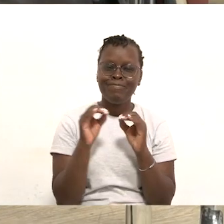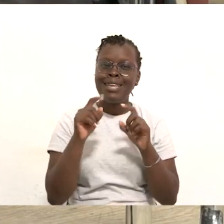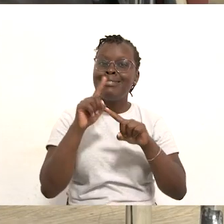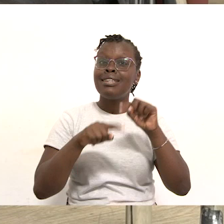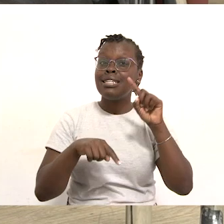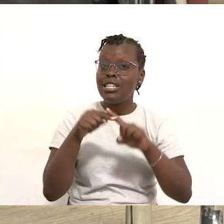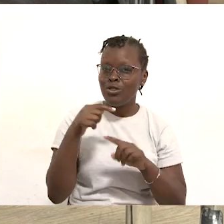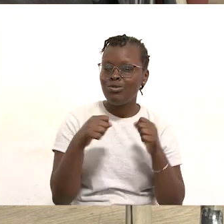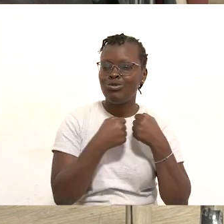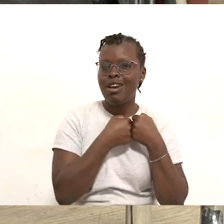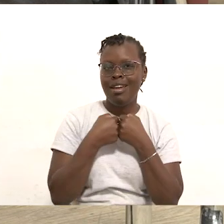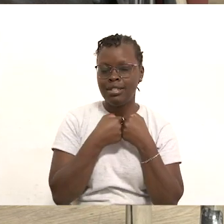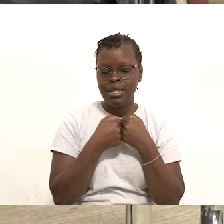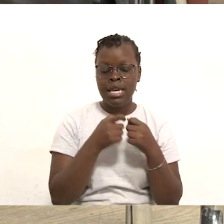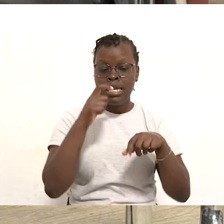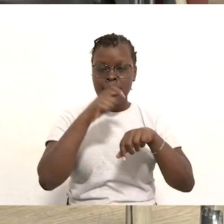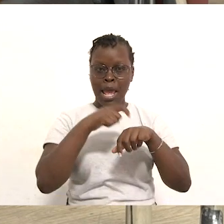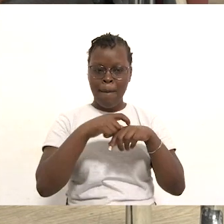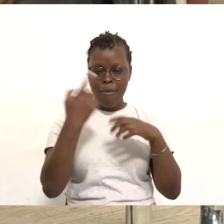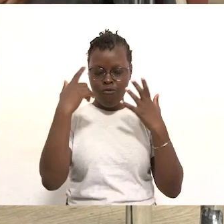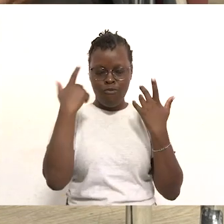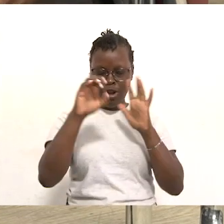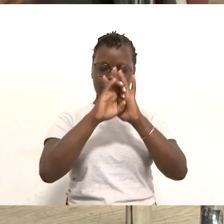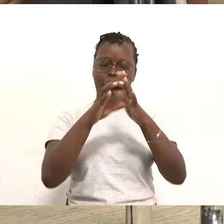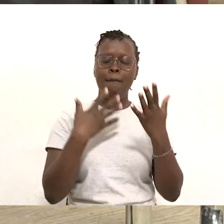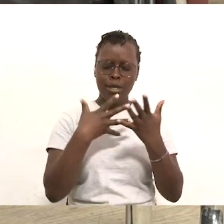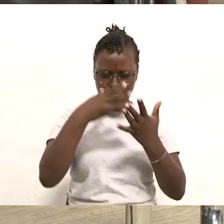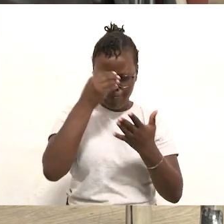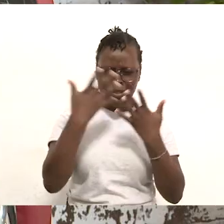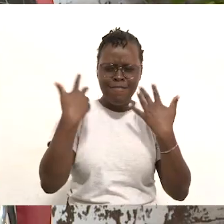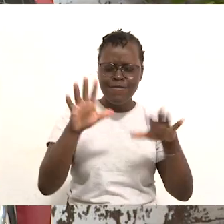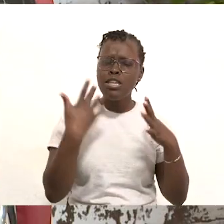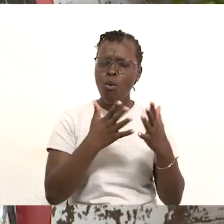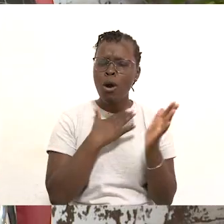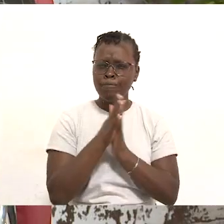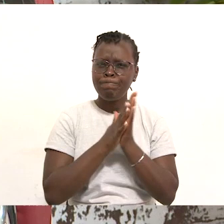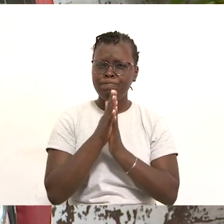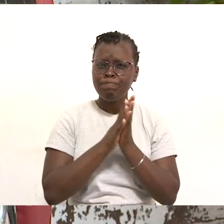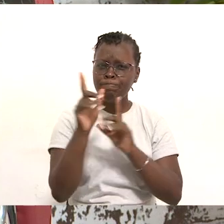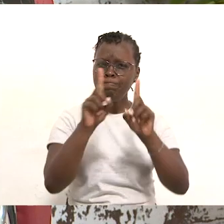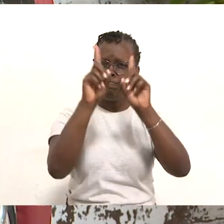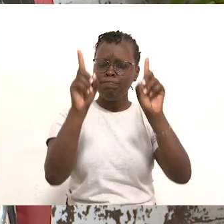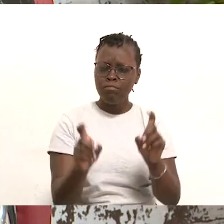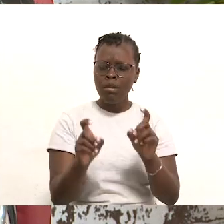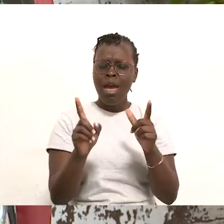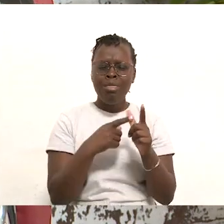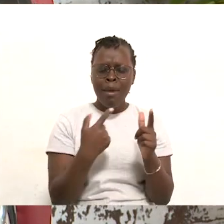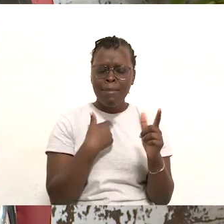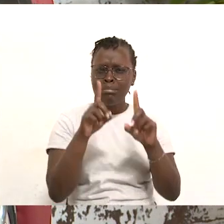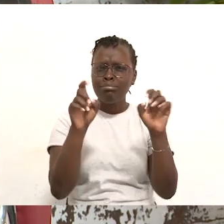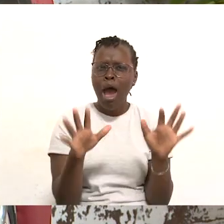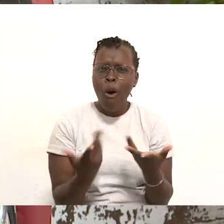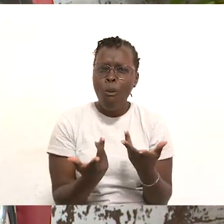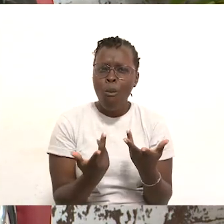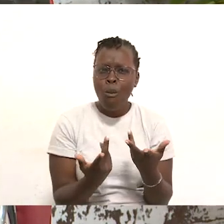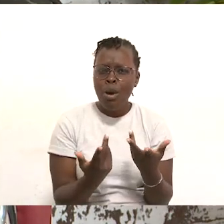comes to assessment of learners, coming up with a standard to